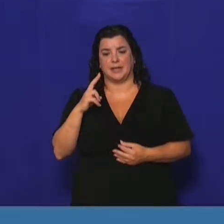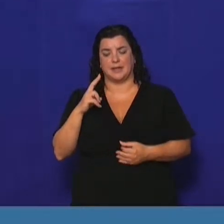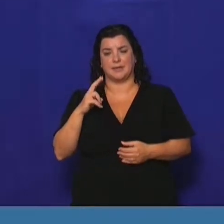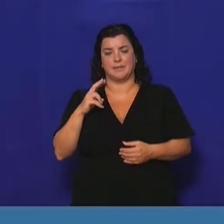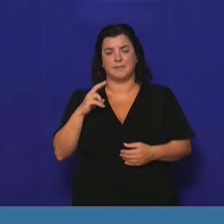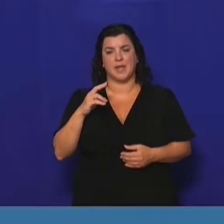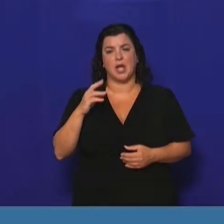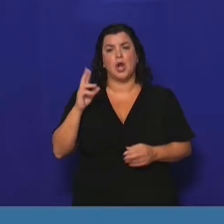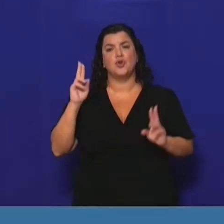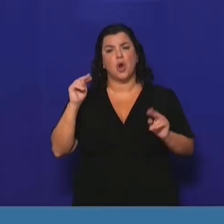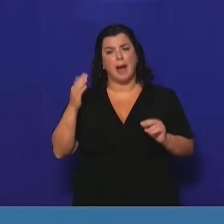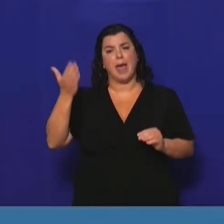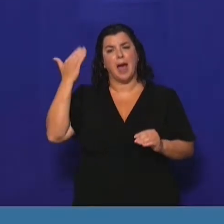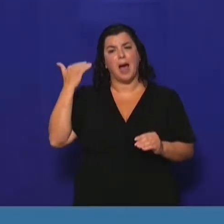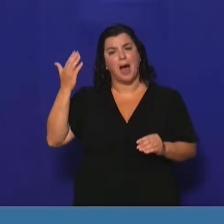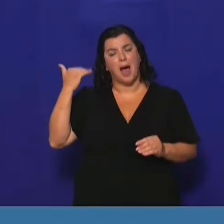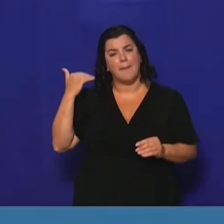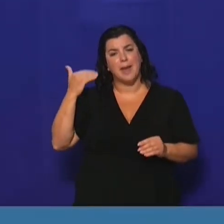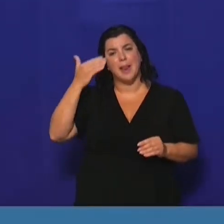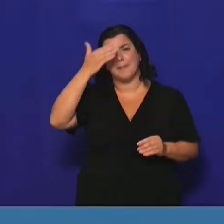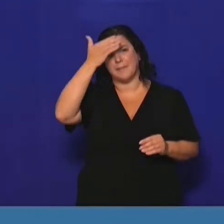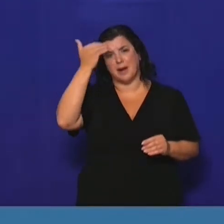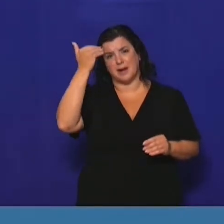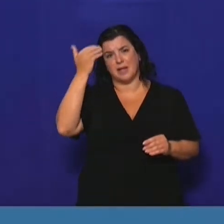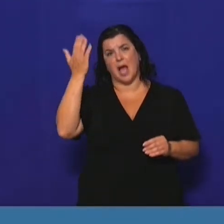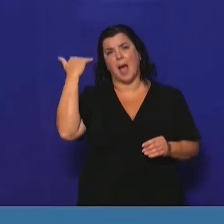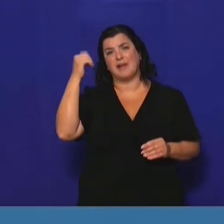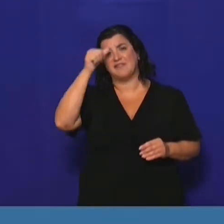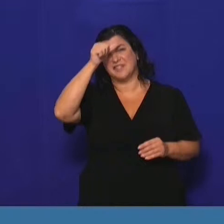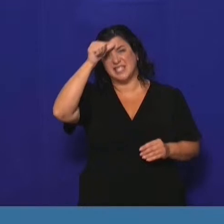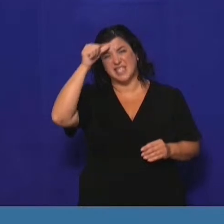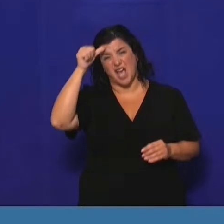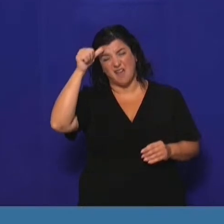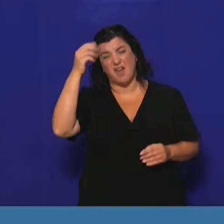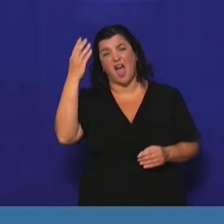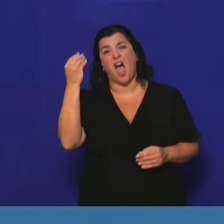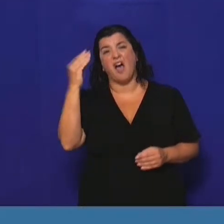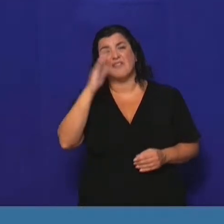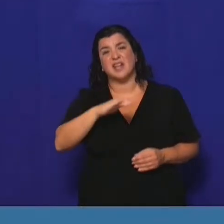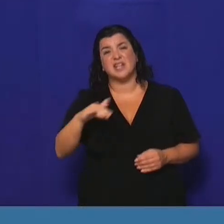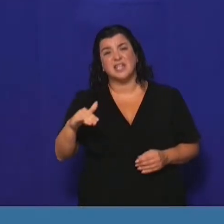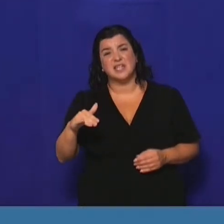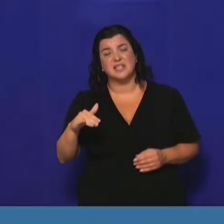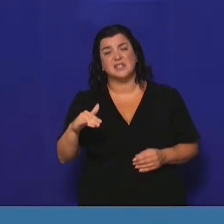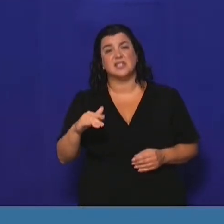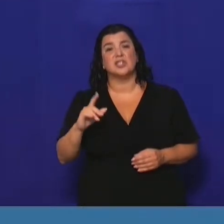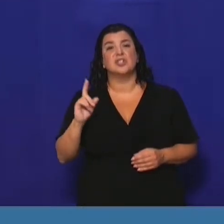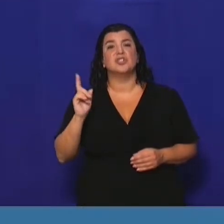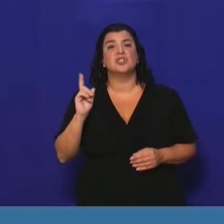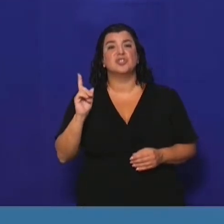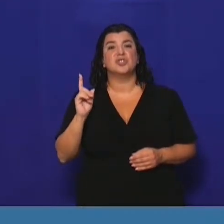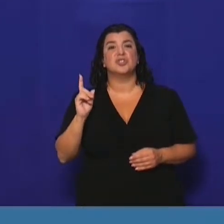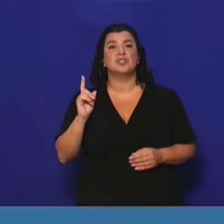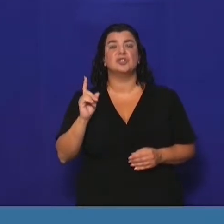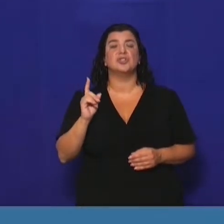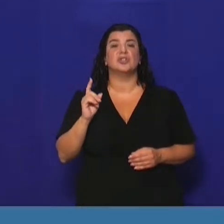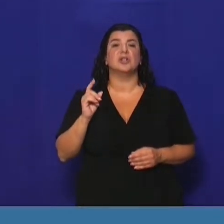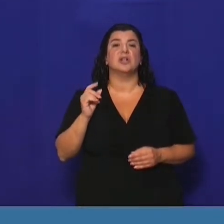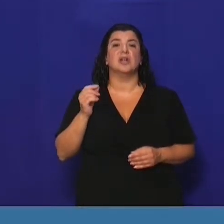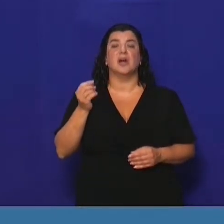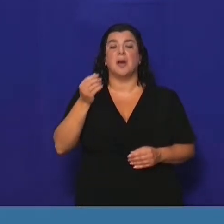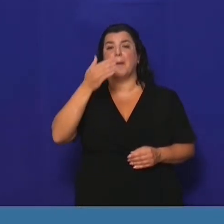ieħor naqas. Pereżempju fis-sajf qabel kien ikollna ħafna każijiet ta' foodborne illnesses li